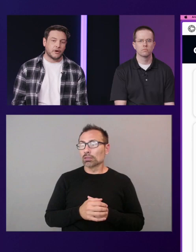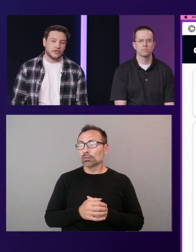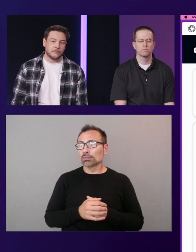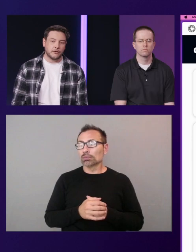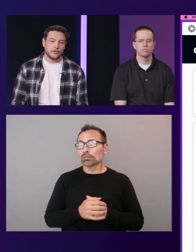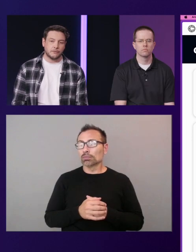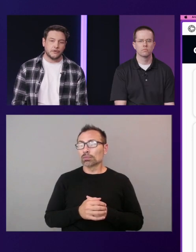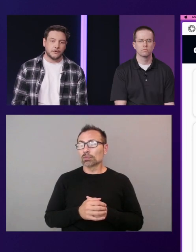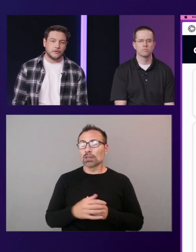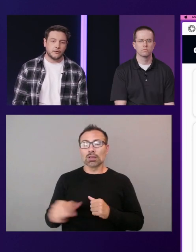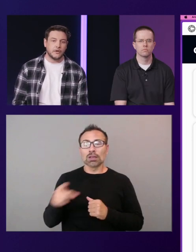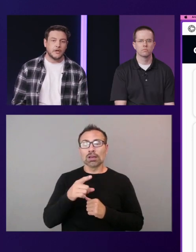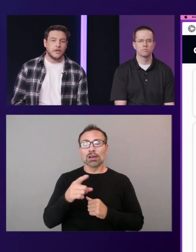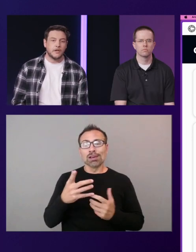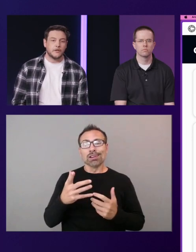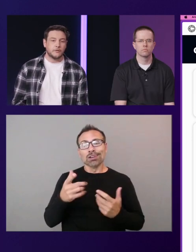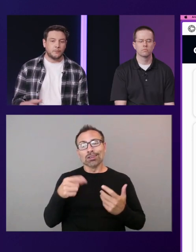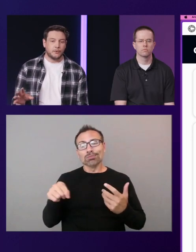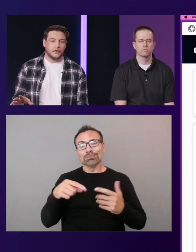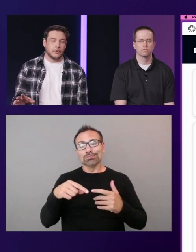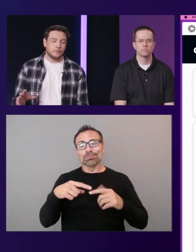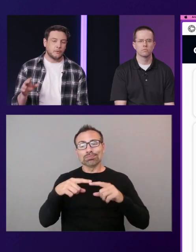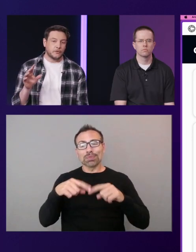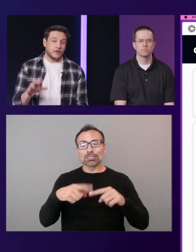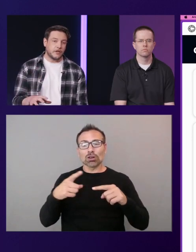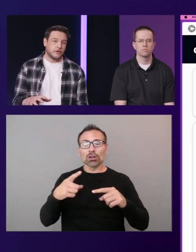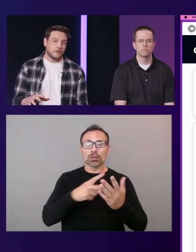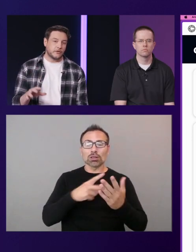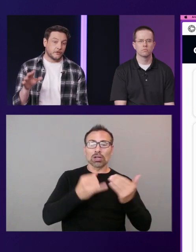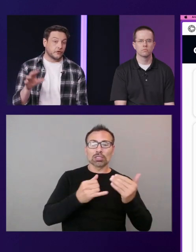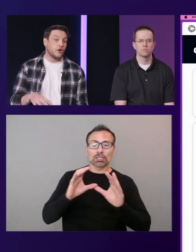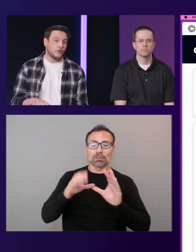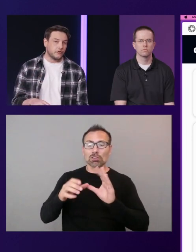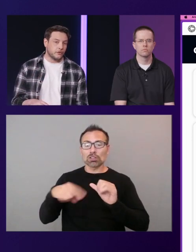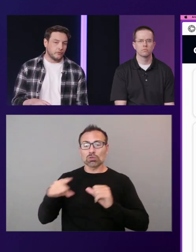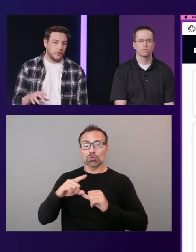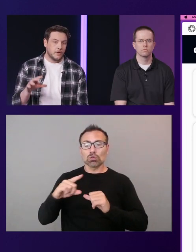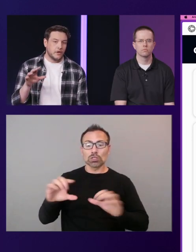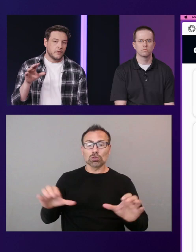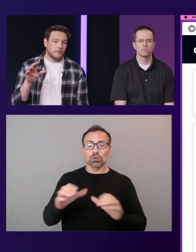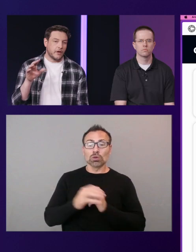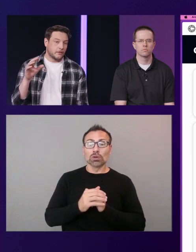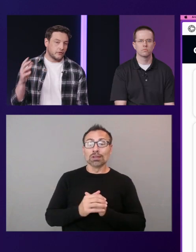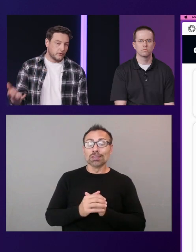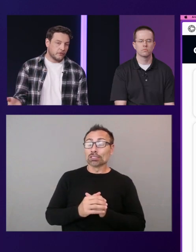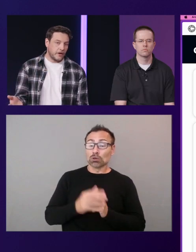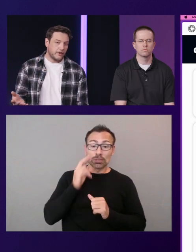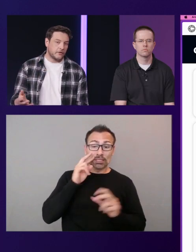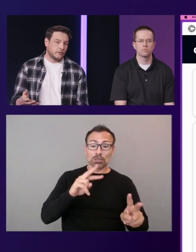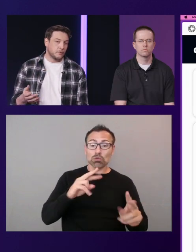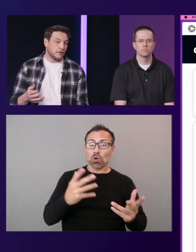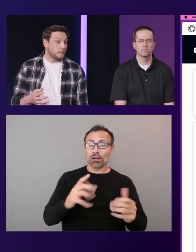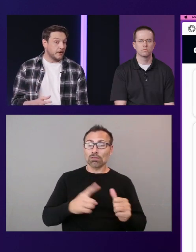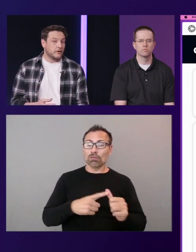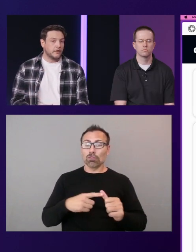based on the project configuration we're doing. So this is pulling this up, and what we'll see here is the first code. So we've got the source files as we would expect. This